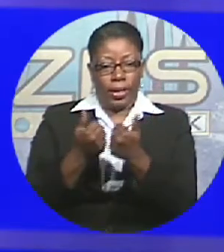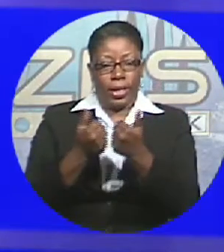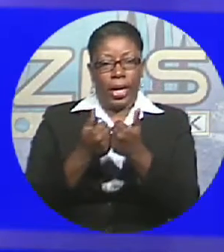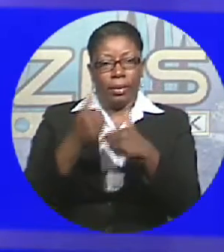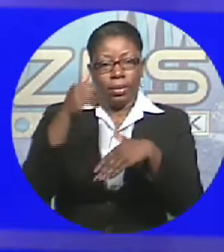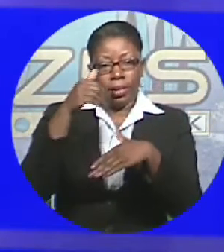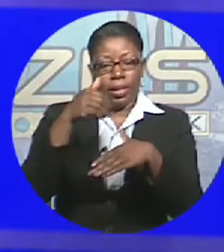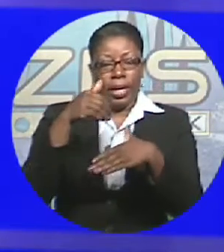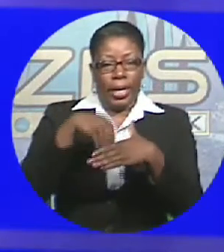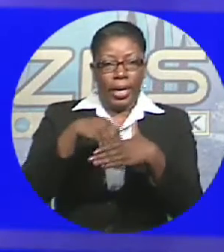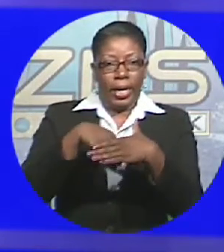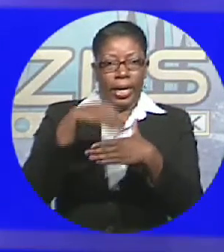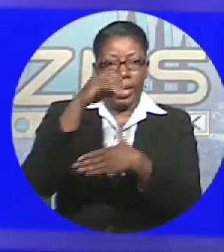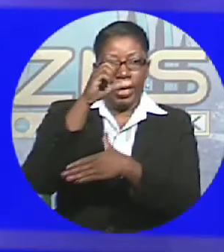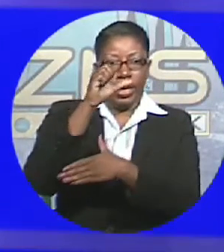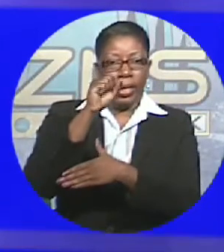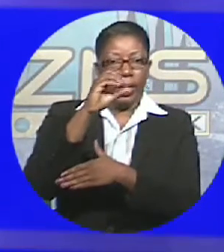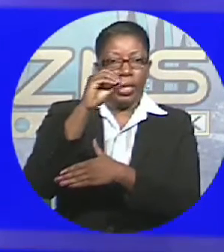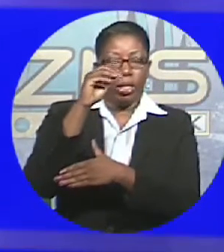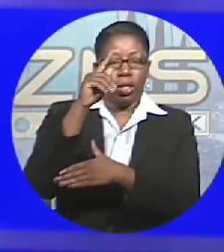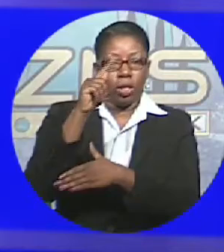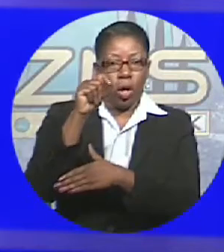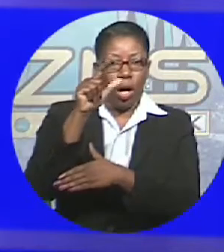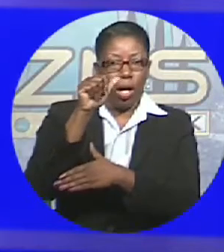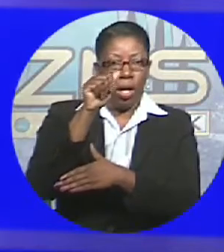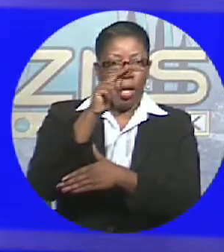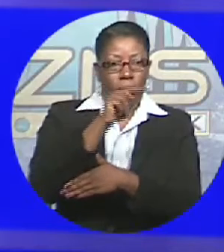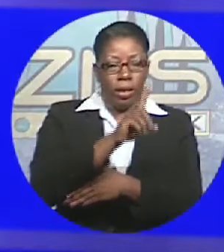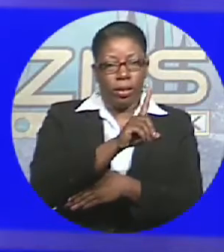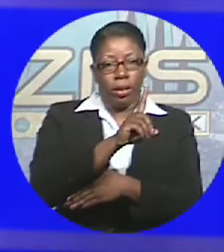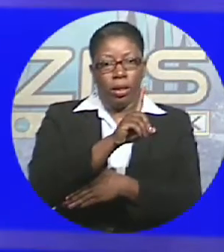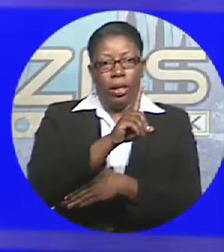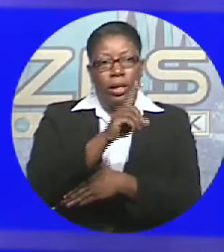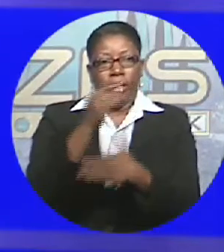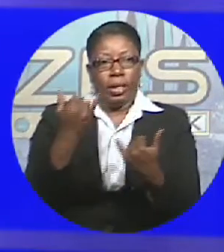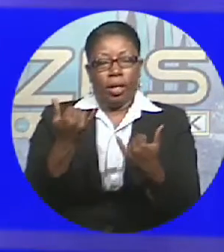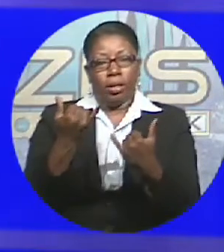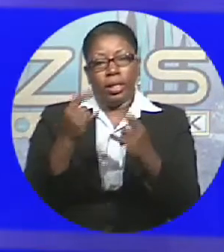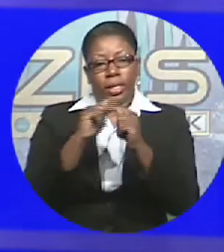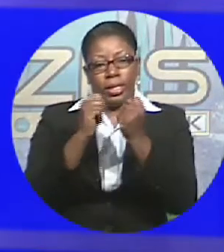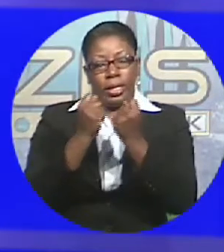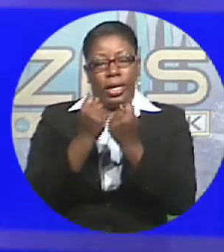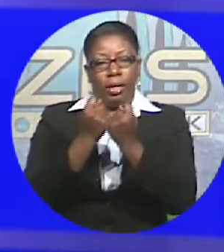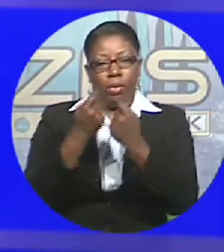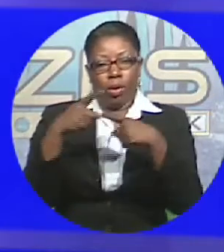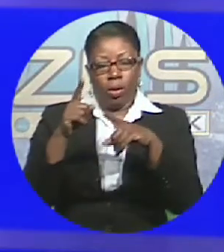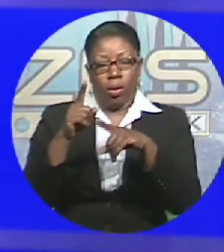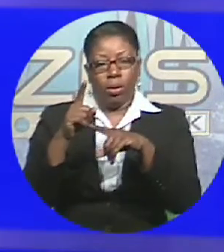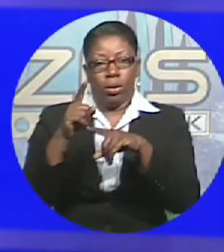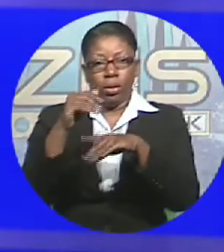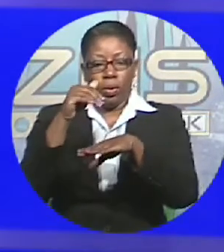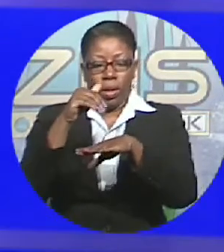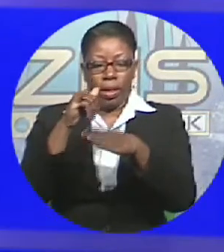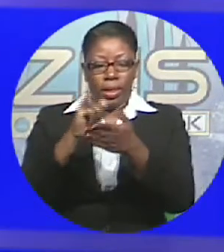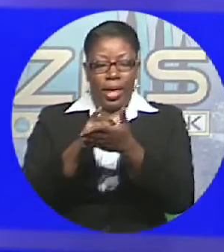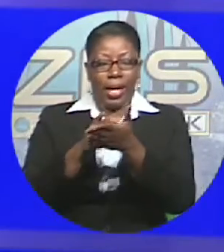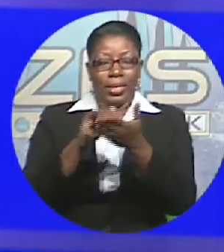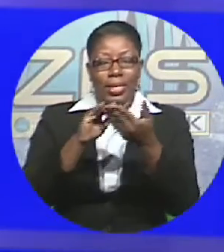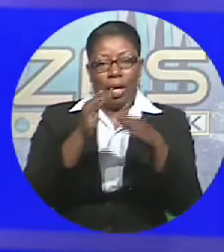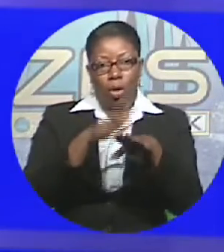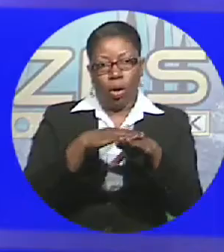the Queen's Baton is making its world tour. The Baton arrived in town on Friday and left last night en route to its